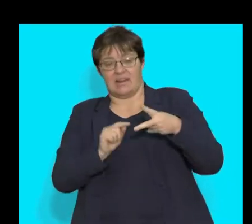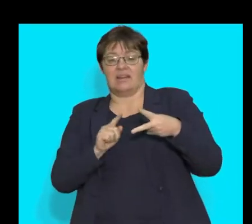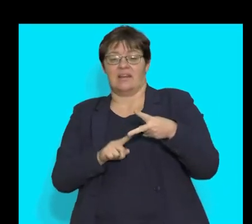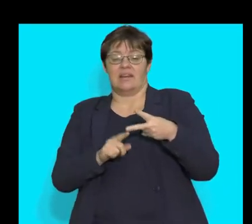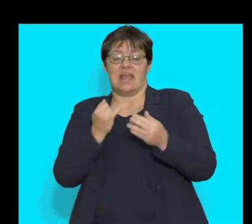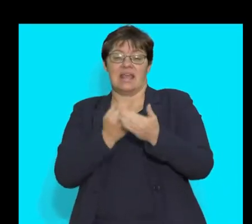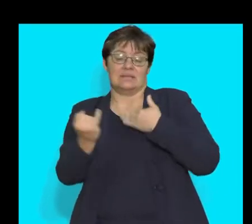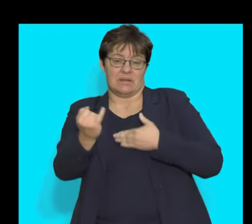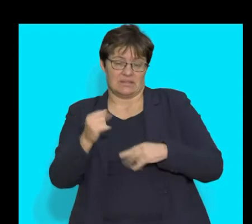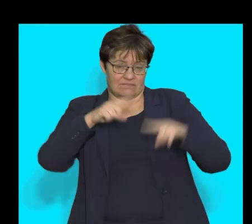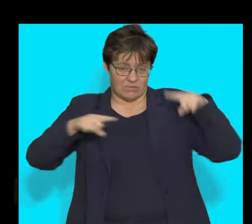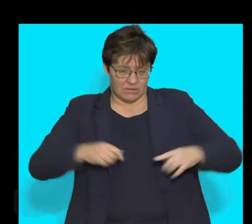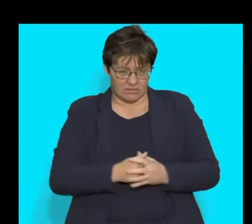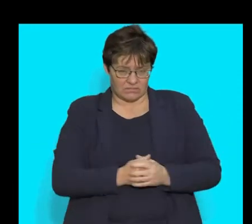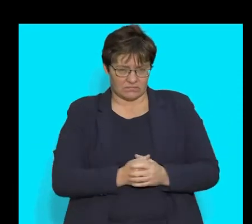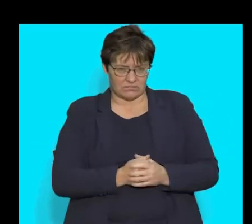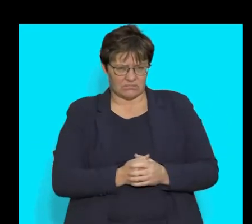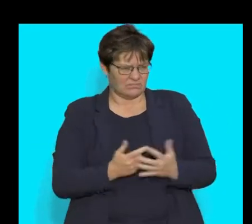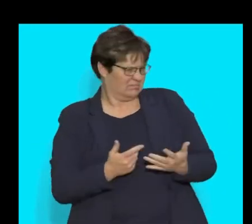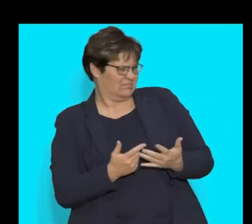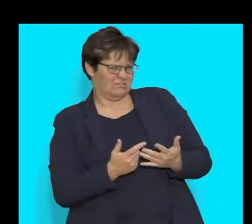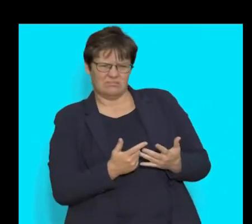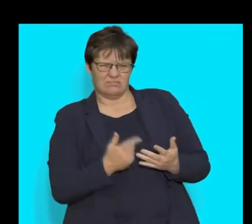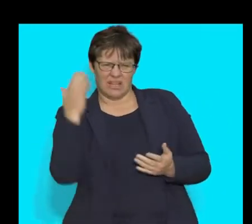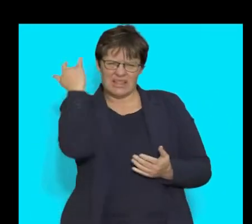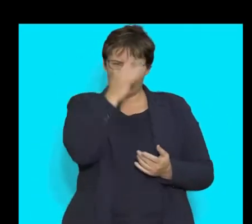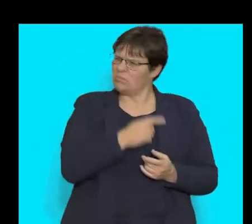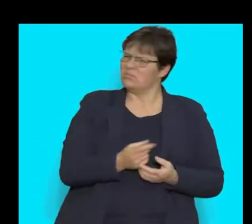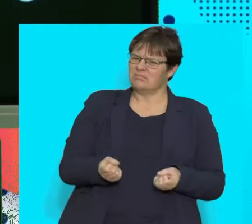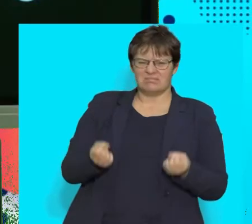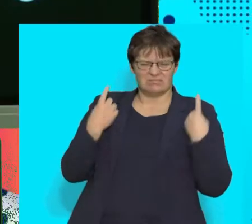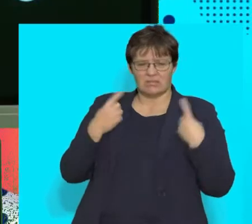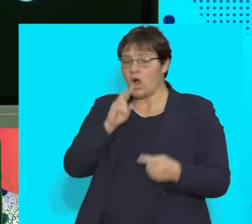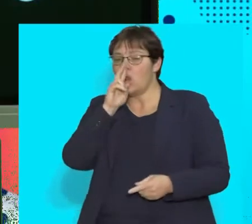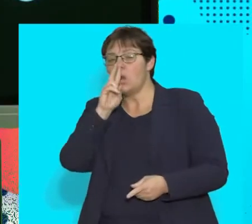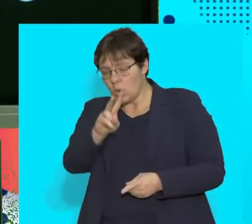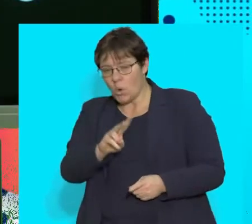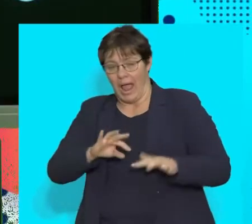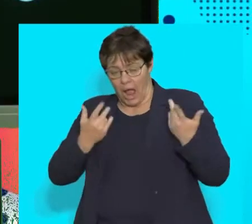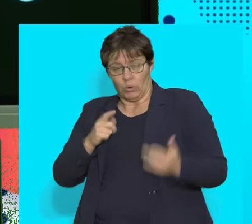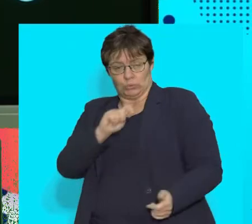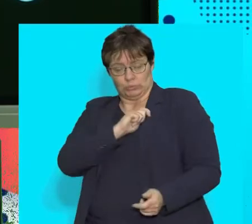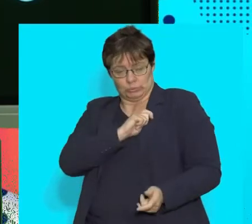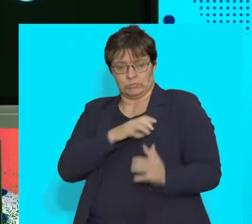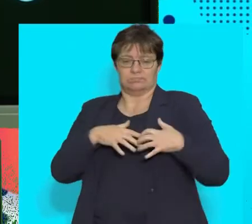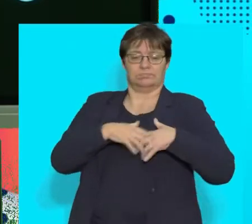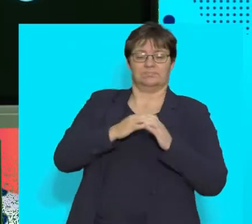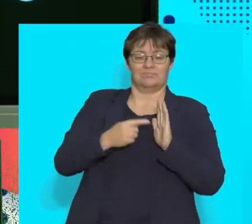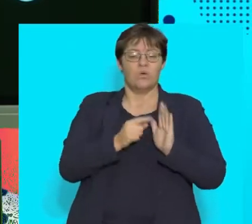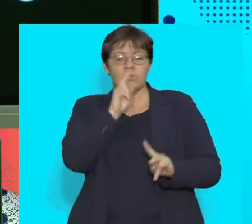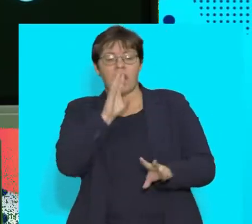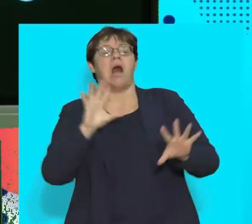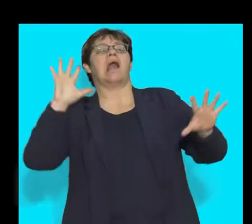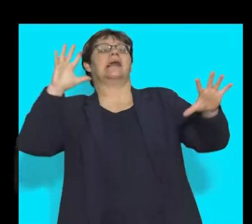independent. Now, I know this is all quite generic and quite theoretical. Let's go and look at a practical example so you can